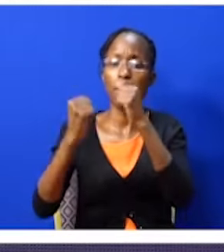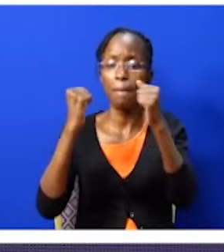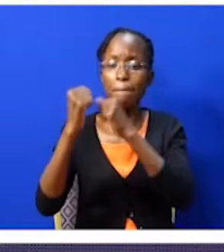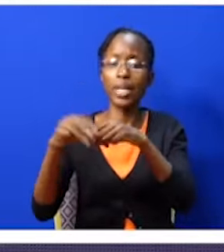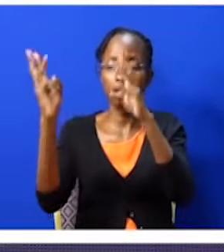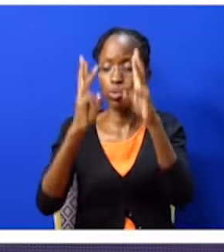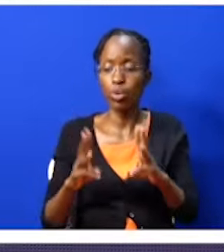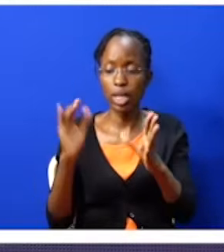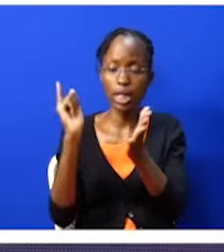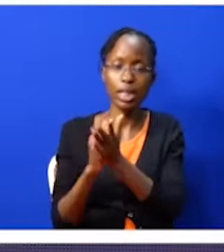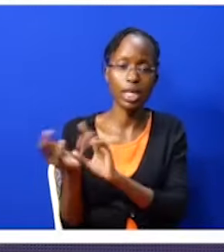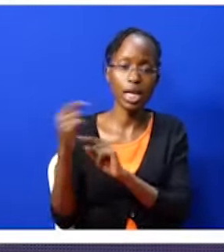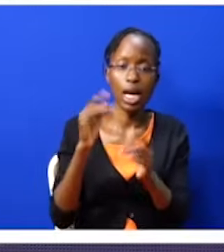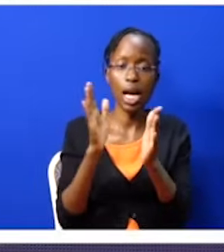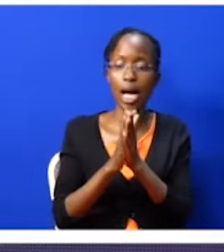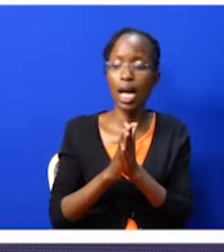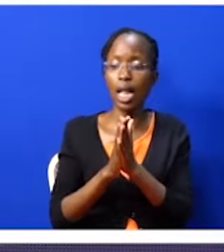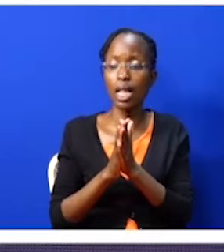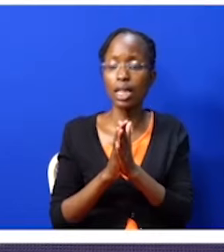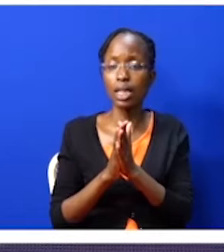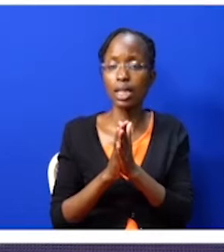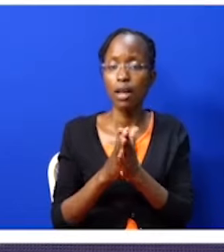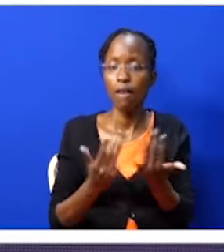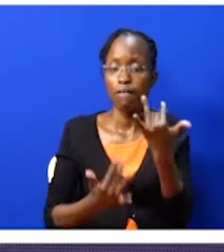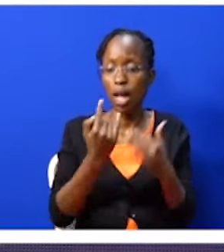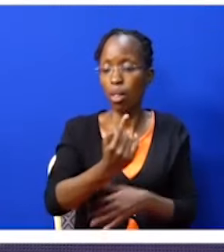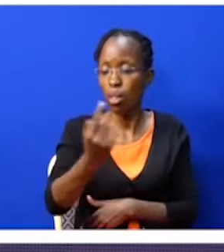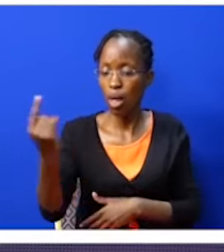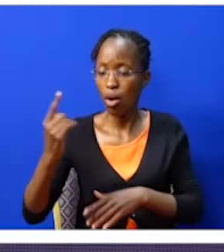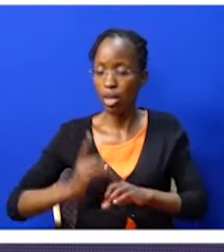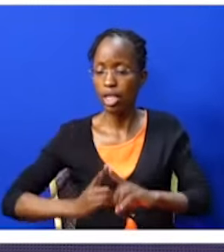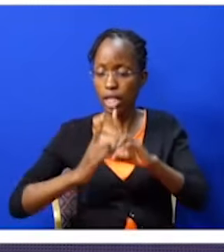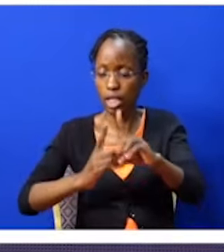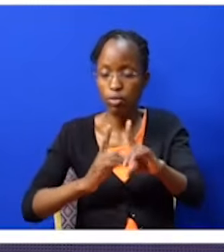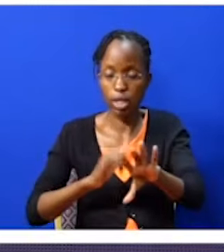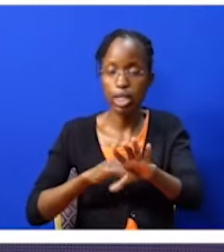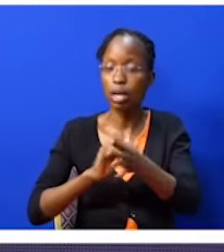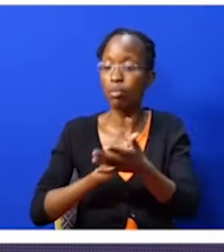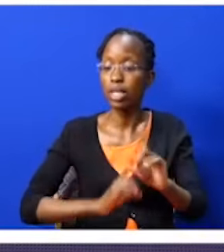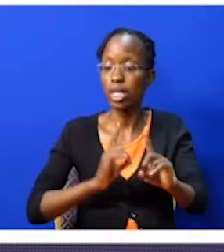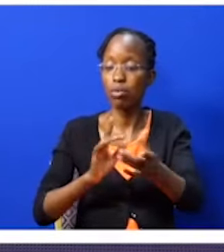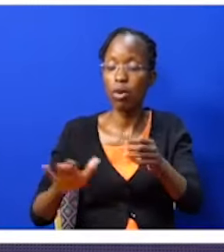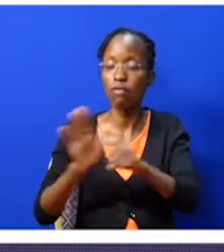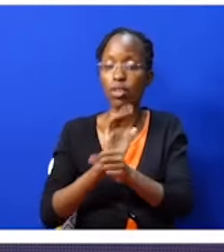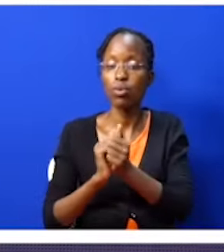that came and tongues of fire that were on the heads of each of the disciples when they were filled with the Holy